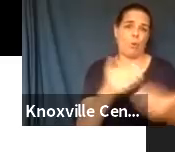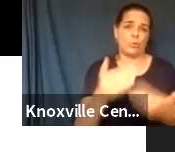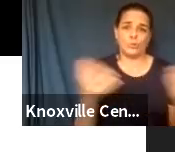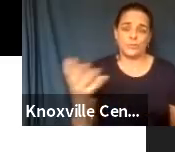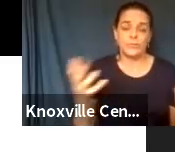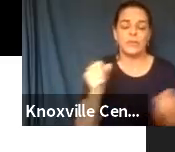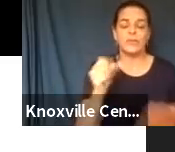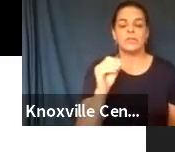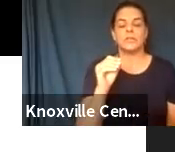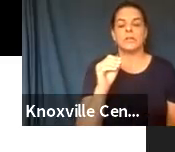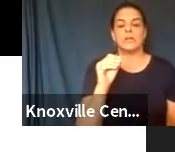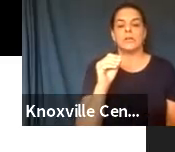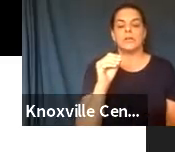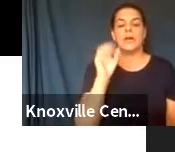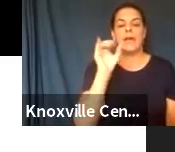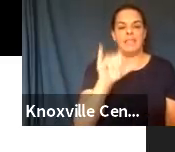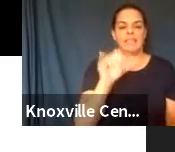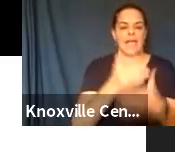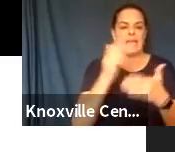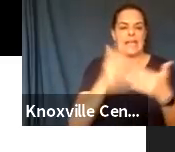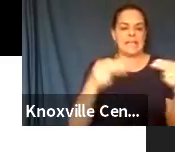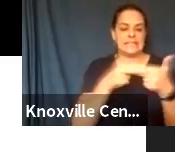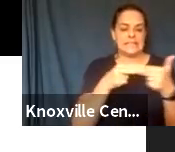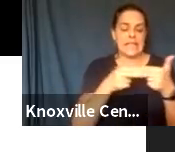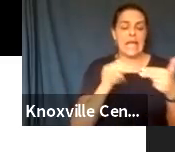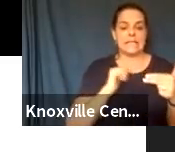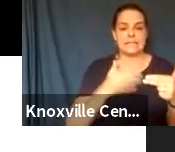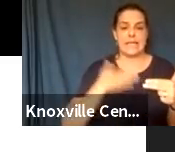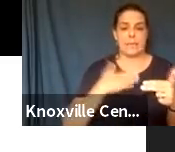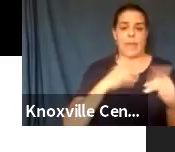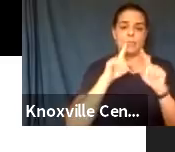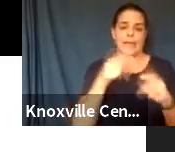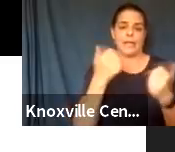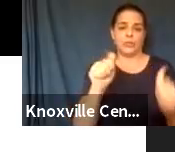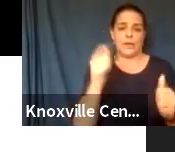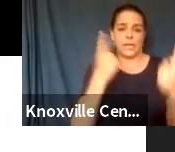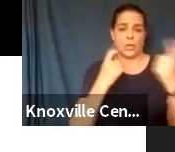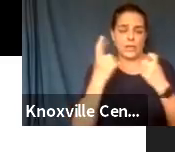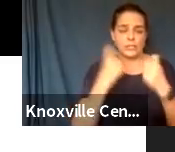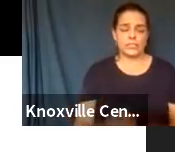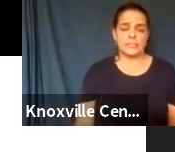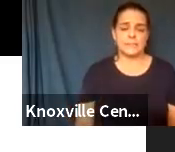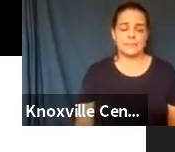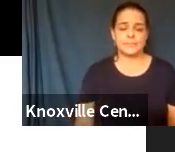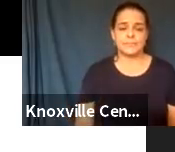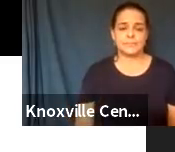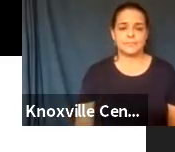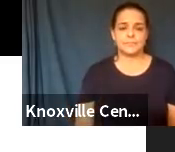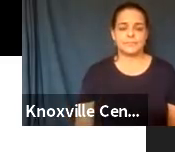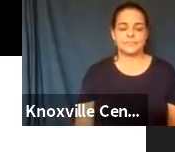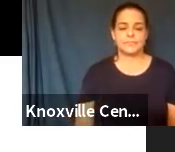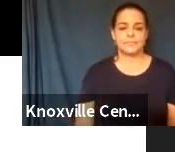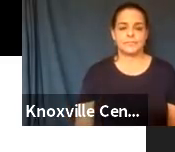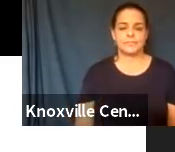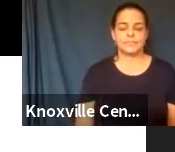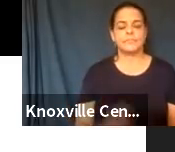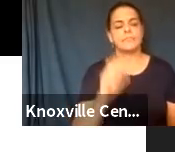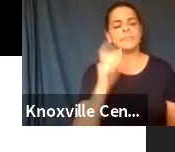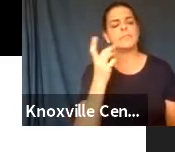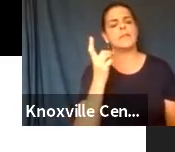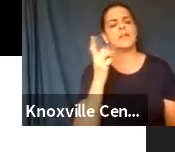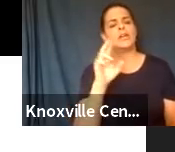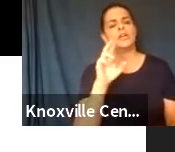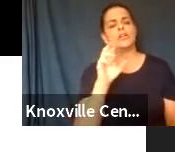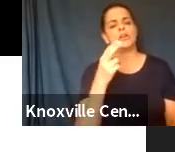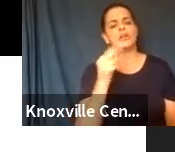with that, it ends the slides. I'll be happy to answer any questions. Dr. Shamay, I have a question.